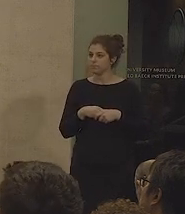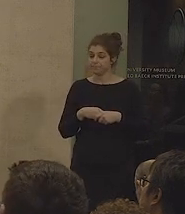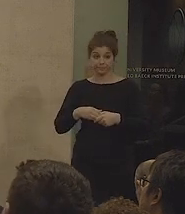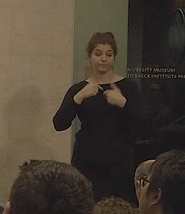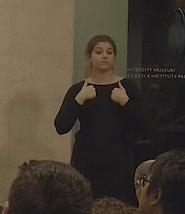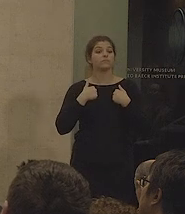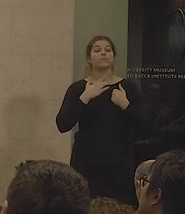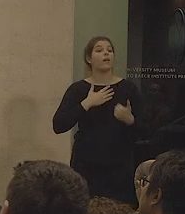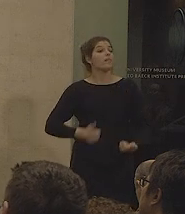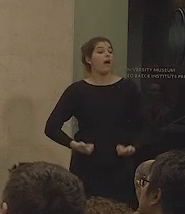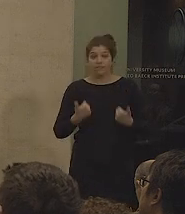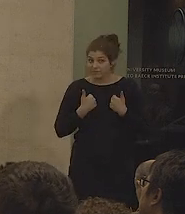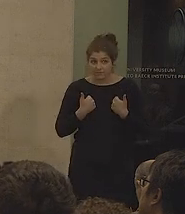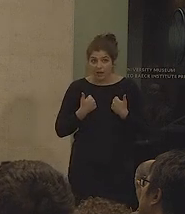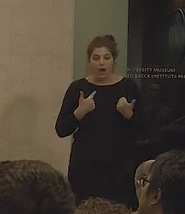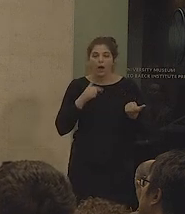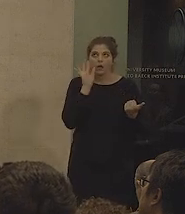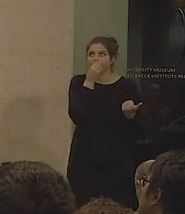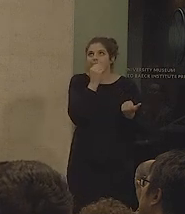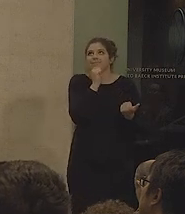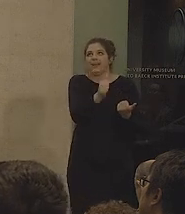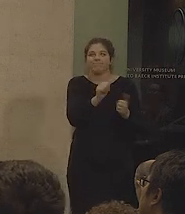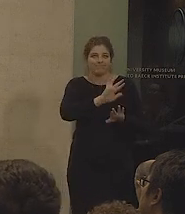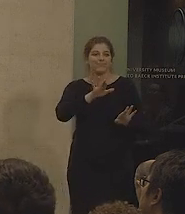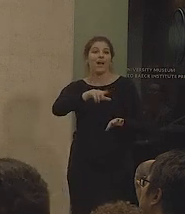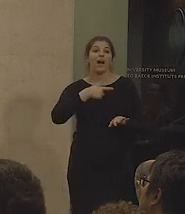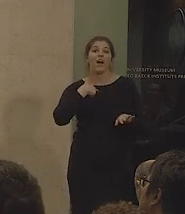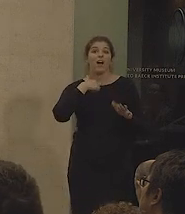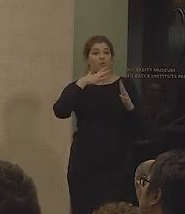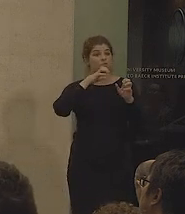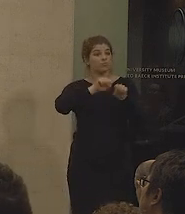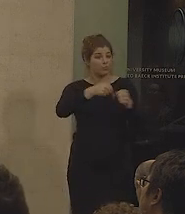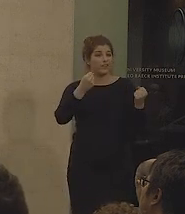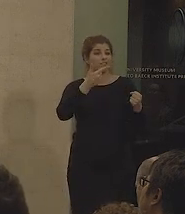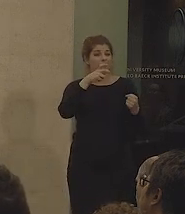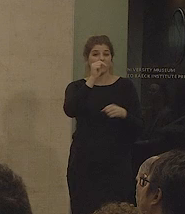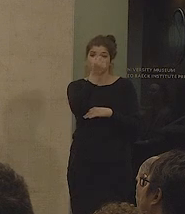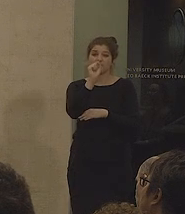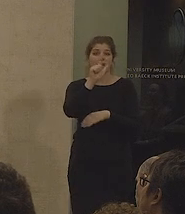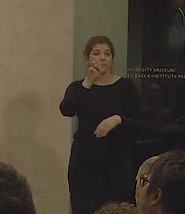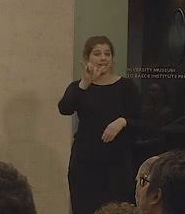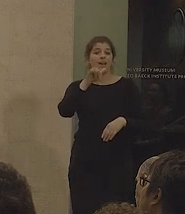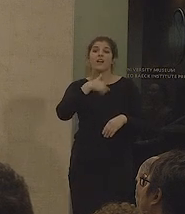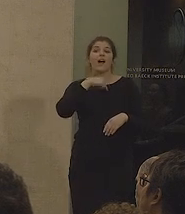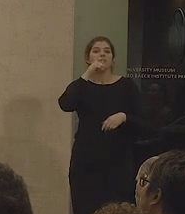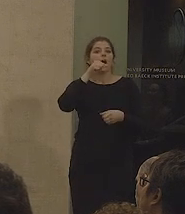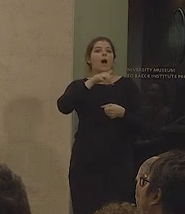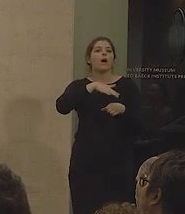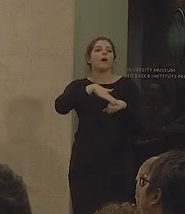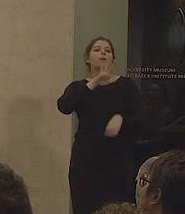have spent my life, and I haven't shut up. I set out to break a gun lobby, and I haven't let off for a